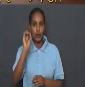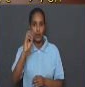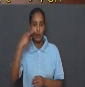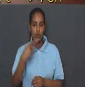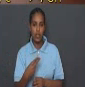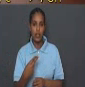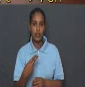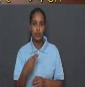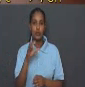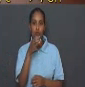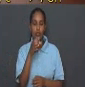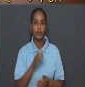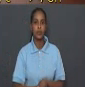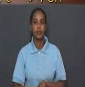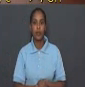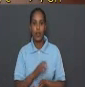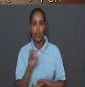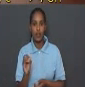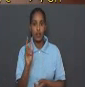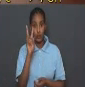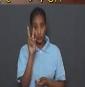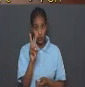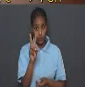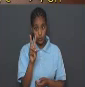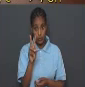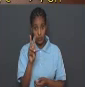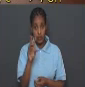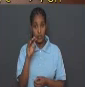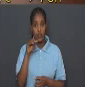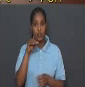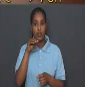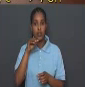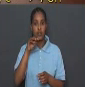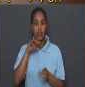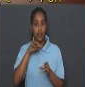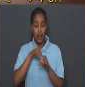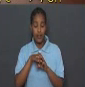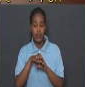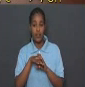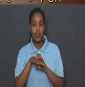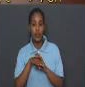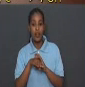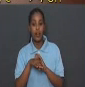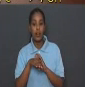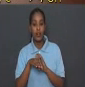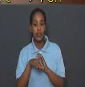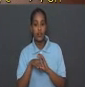or potassium hydroxide solution and two inert